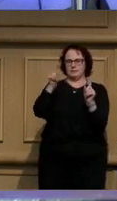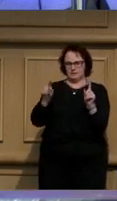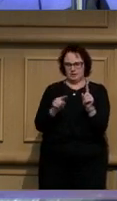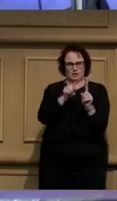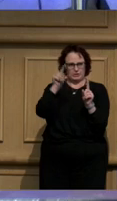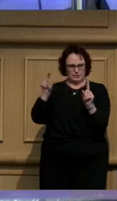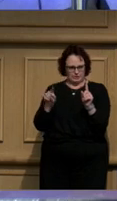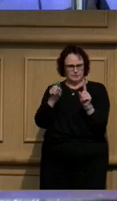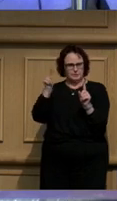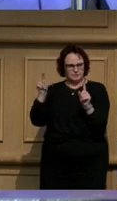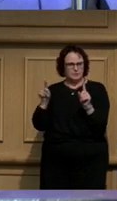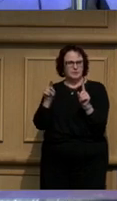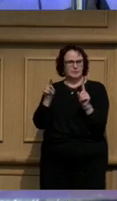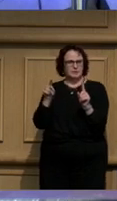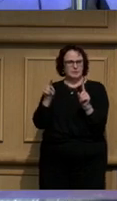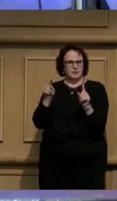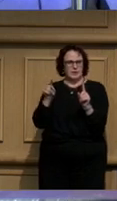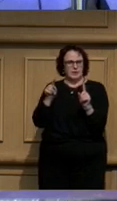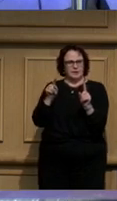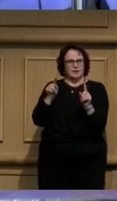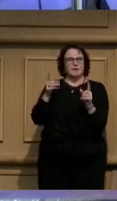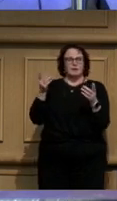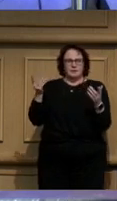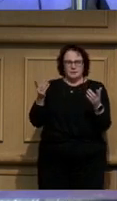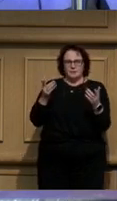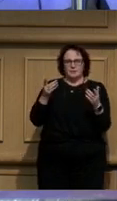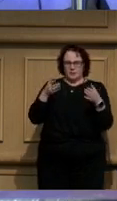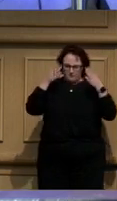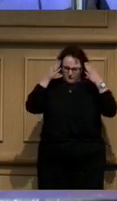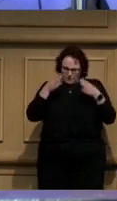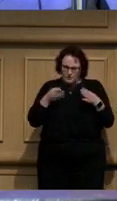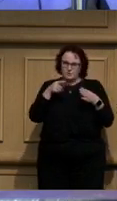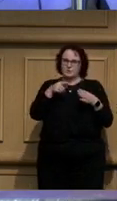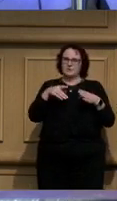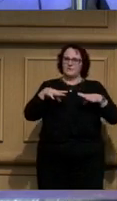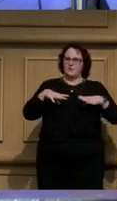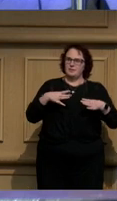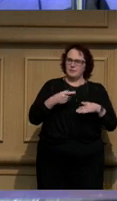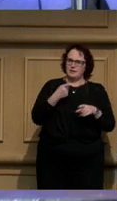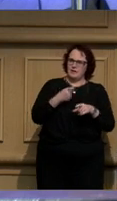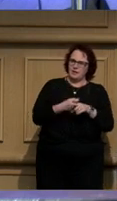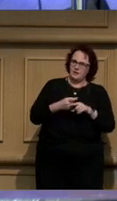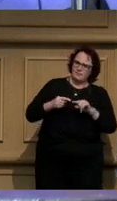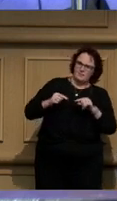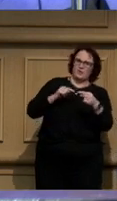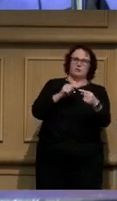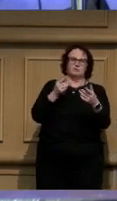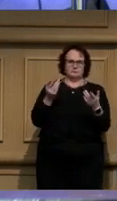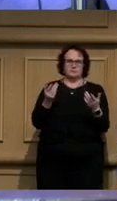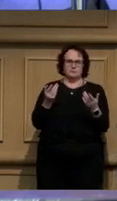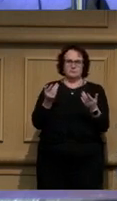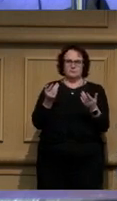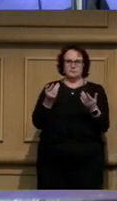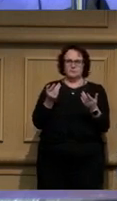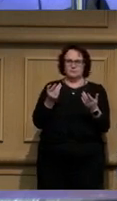are concentrating on these freedoms that are very, very important and must be guarded and fought for, there's a whole, you